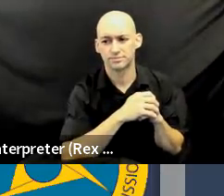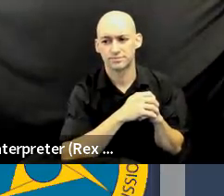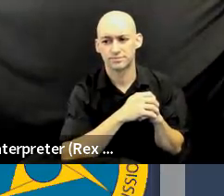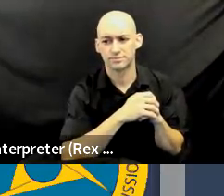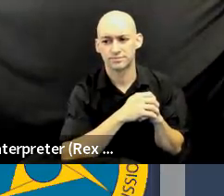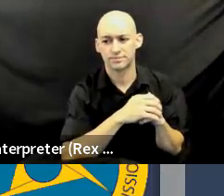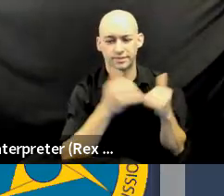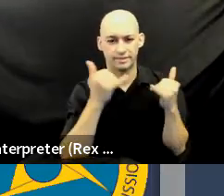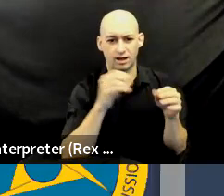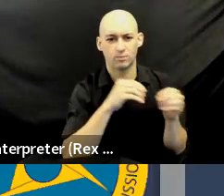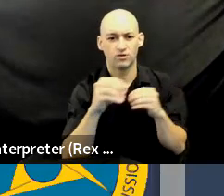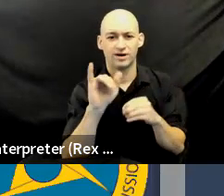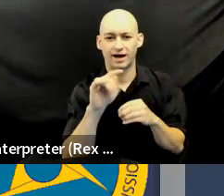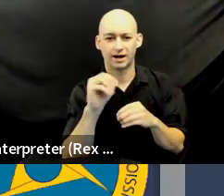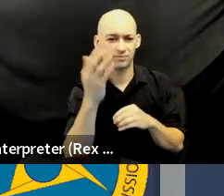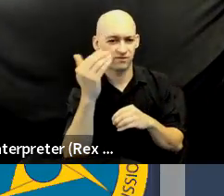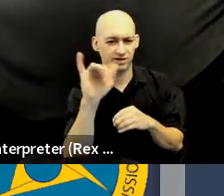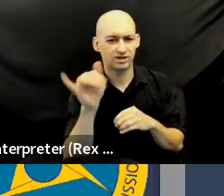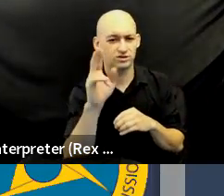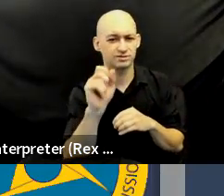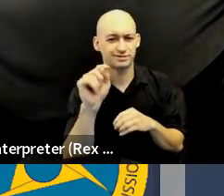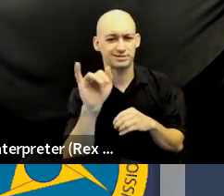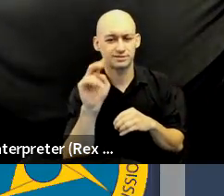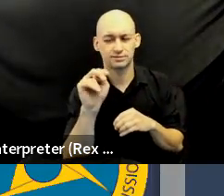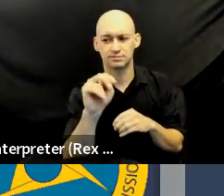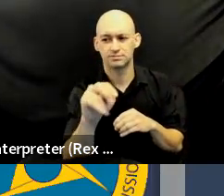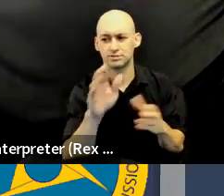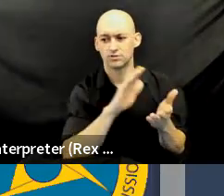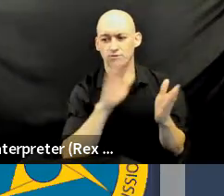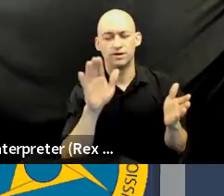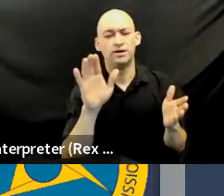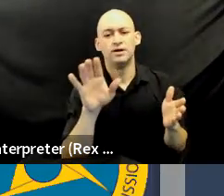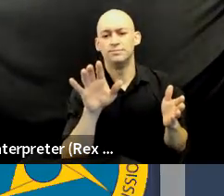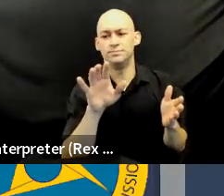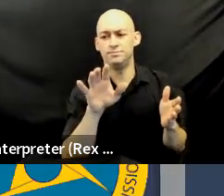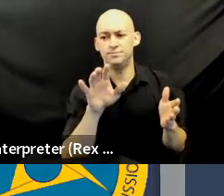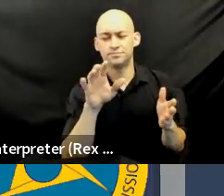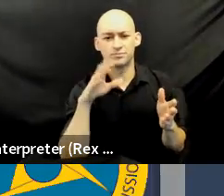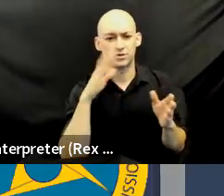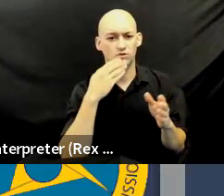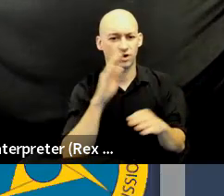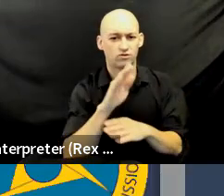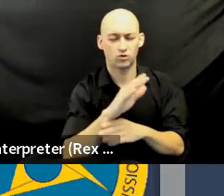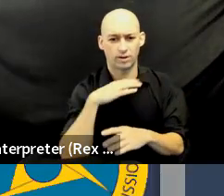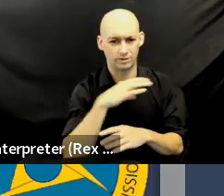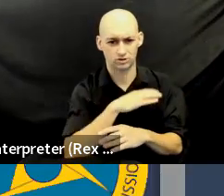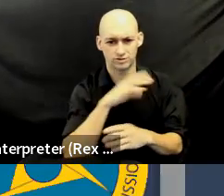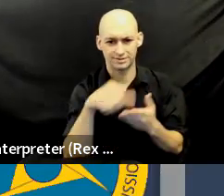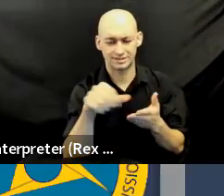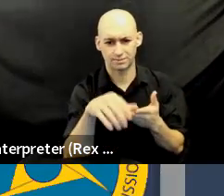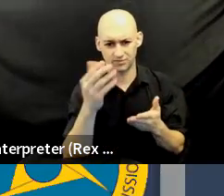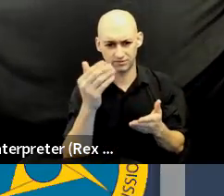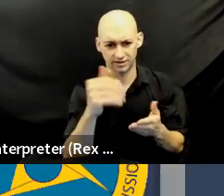Now we'll move to item 15, Justin. Great. Good afternoon, Commissioners. Tab 15 is an action item. Staff